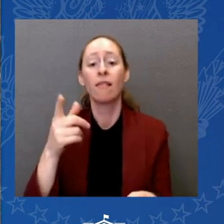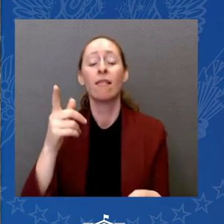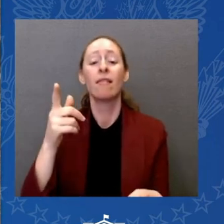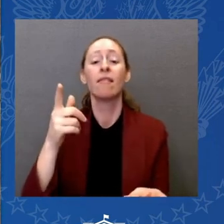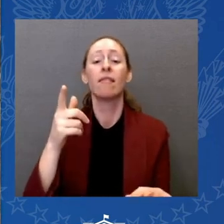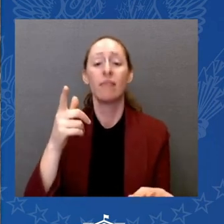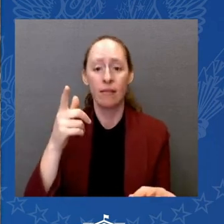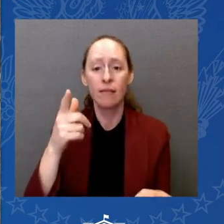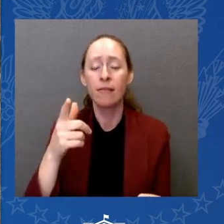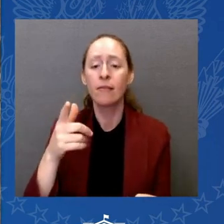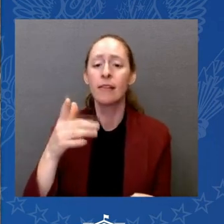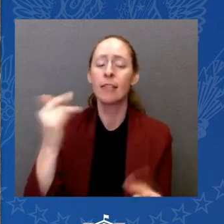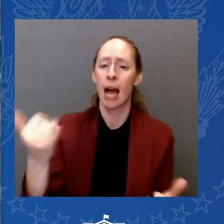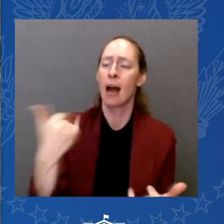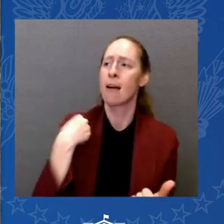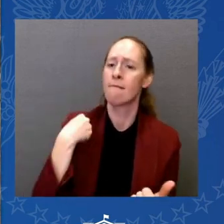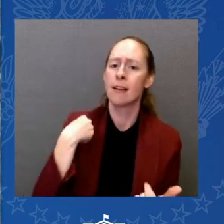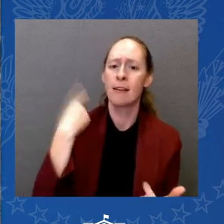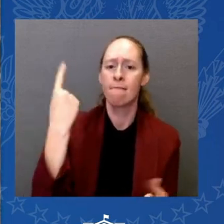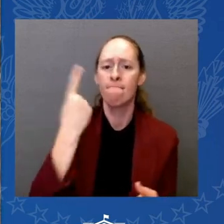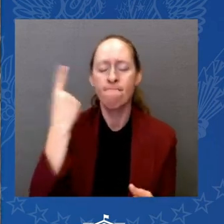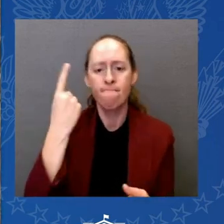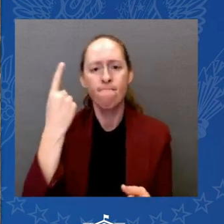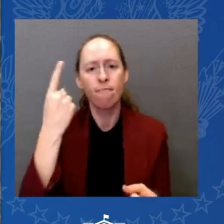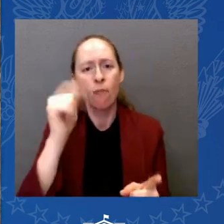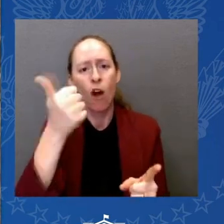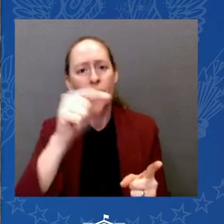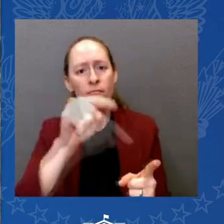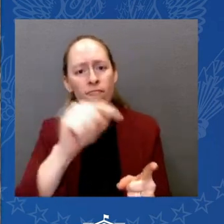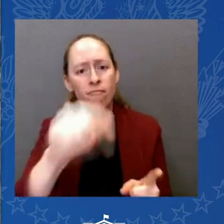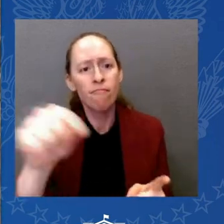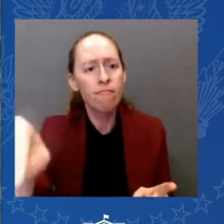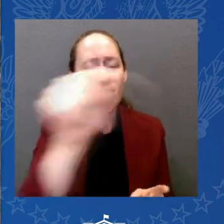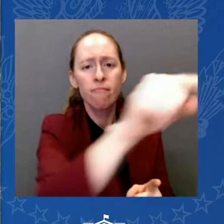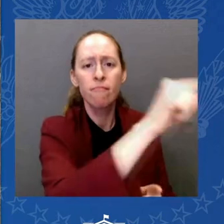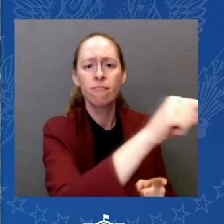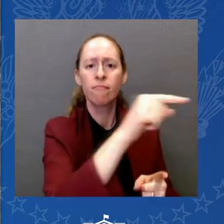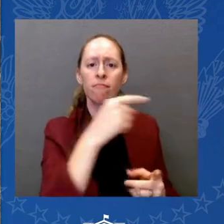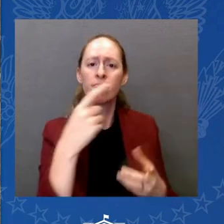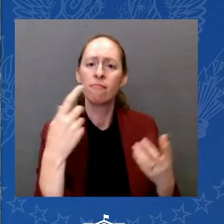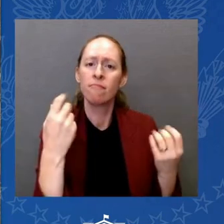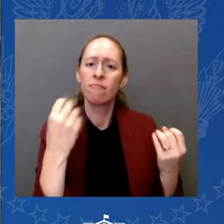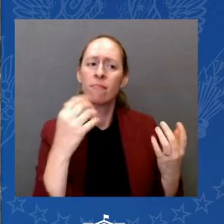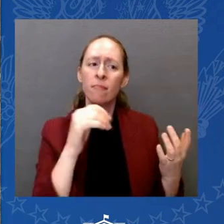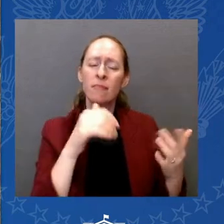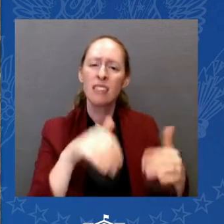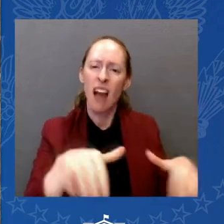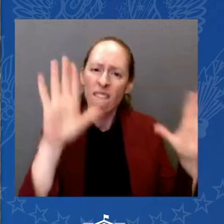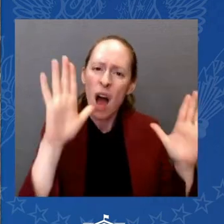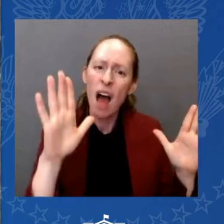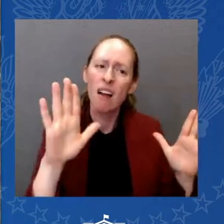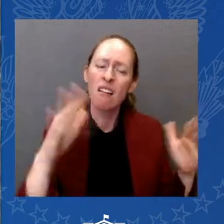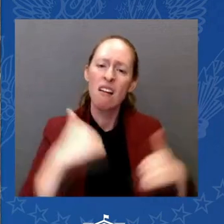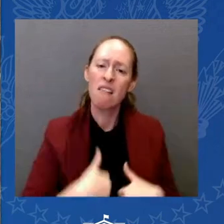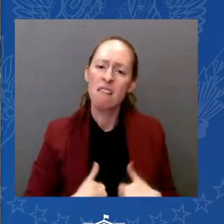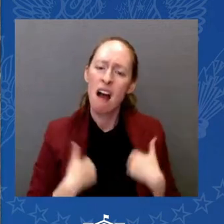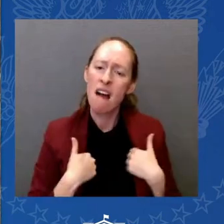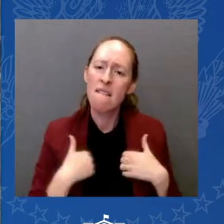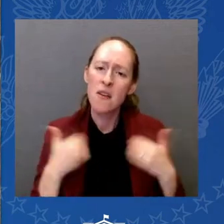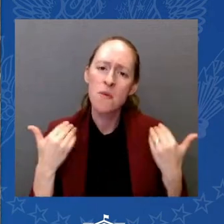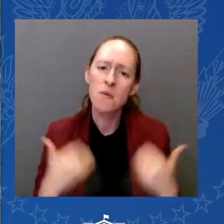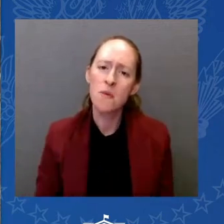genuine sacrifice they all made. After the war, did I hear that right, that he said his son, Bo, lost his life in